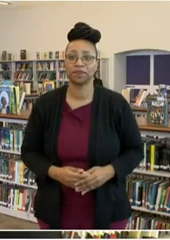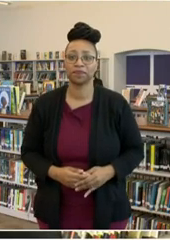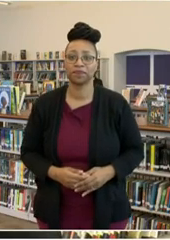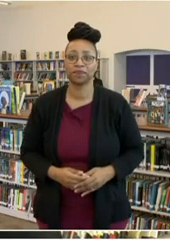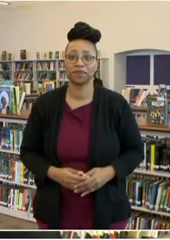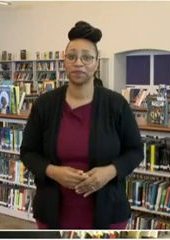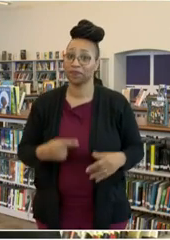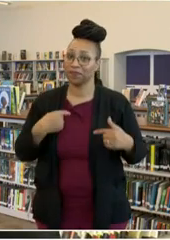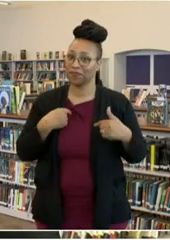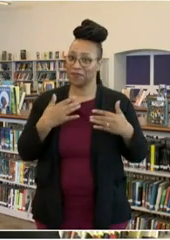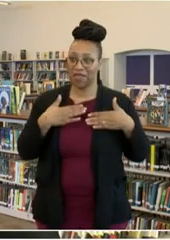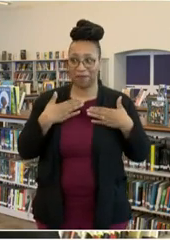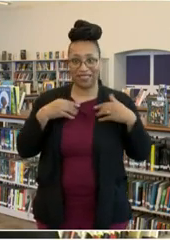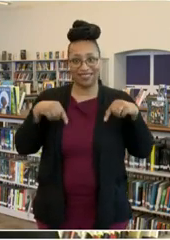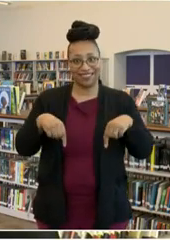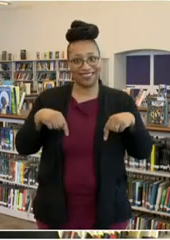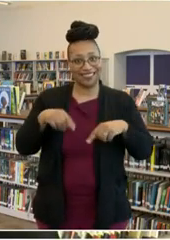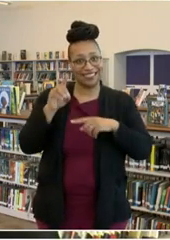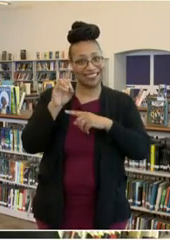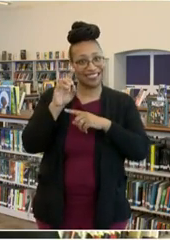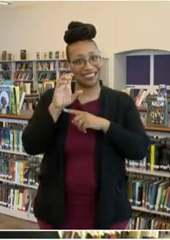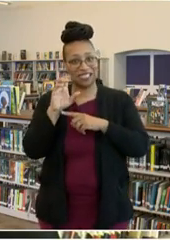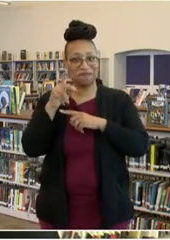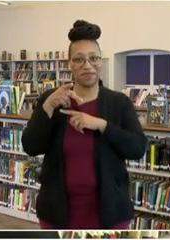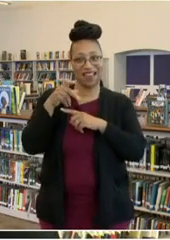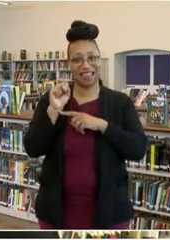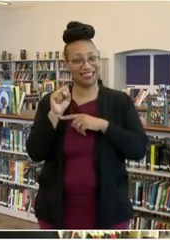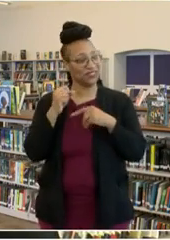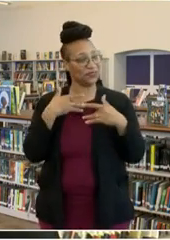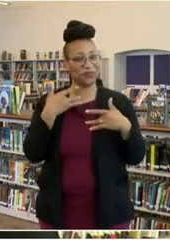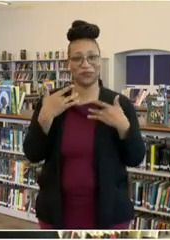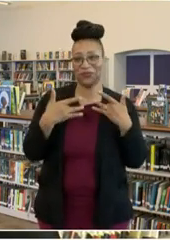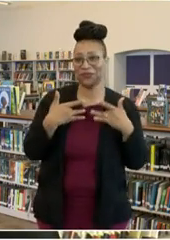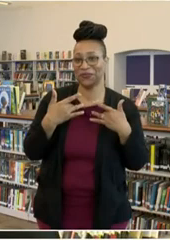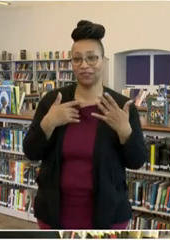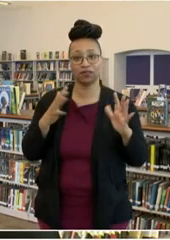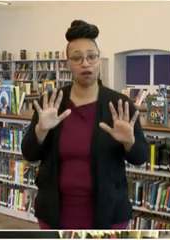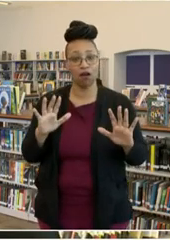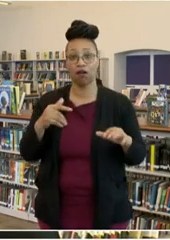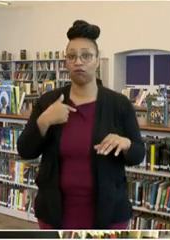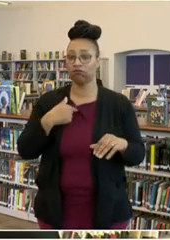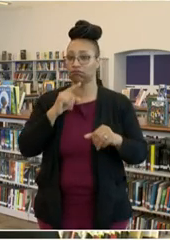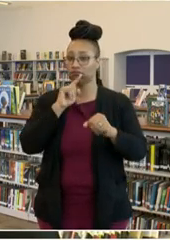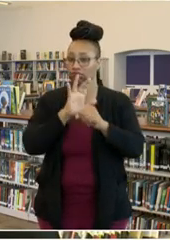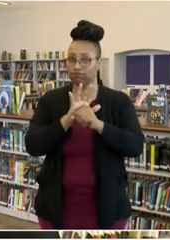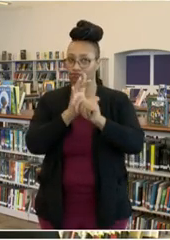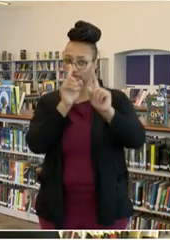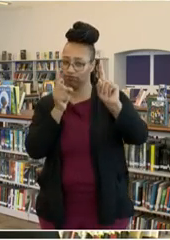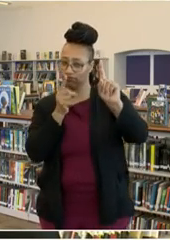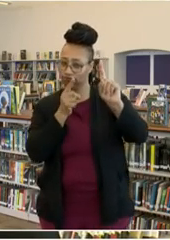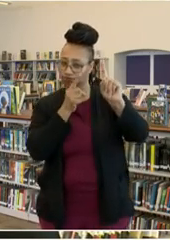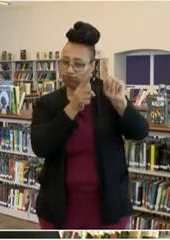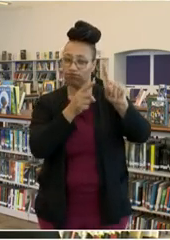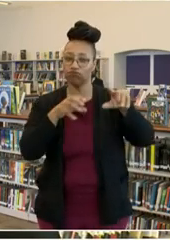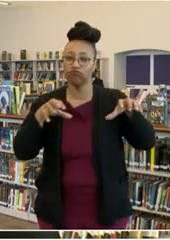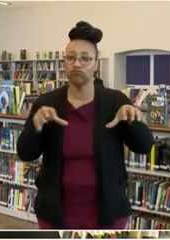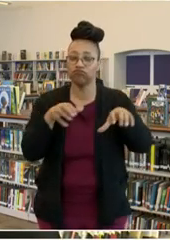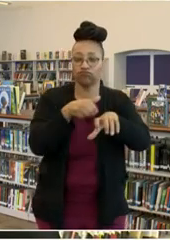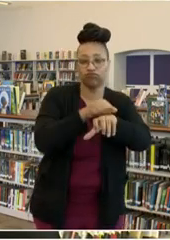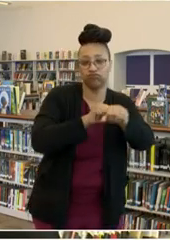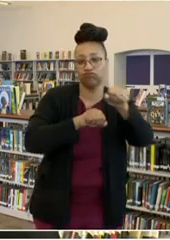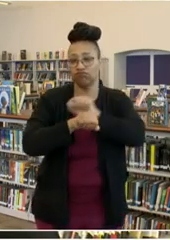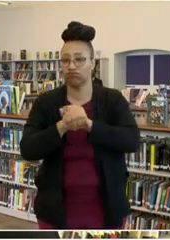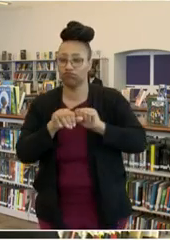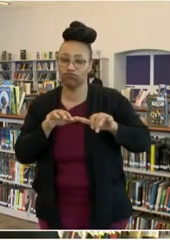education in D.C., and we remain committed to our standards revision process and look forward to taking all of you along on